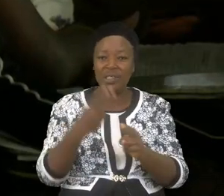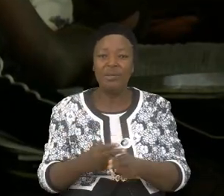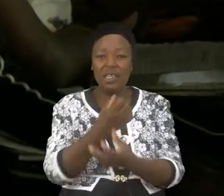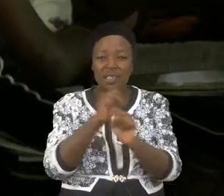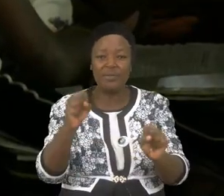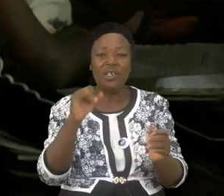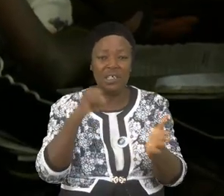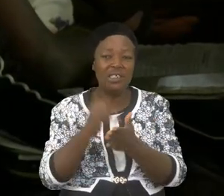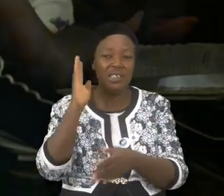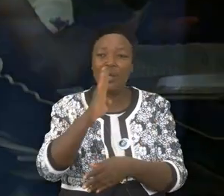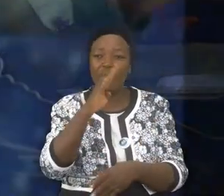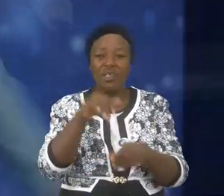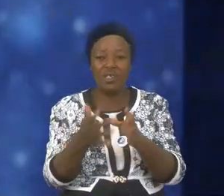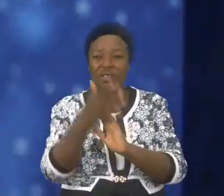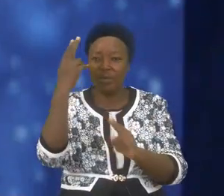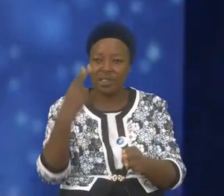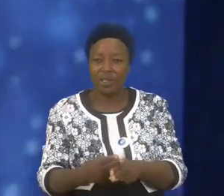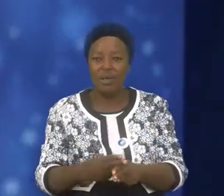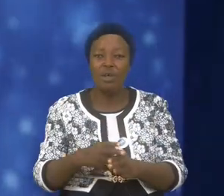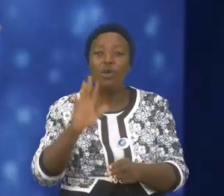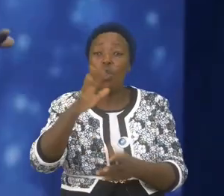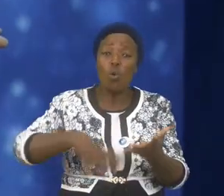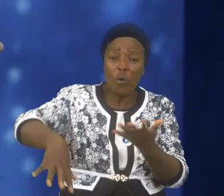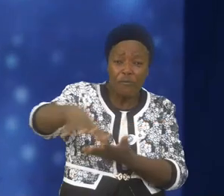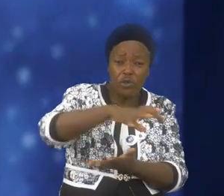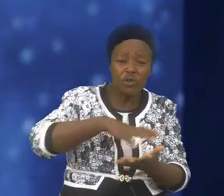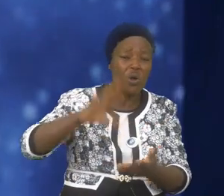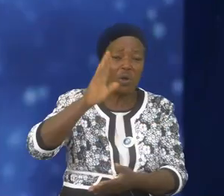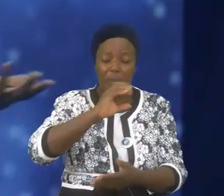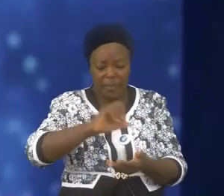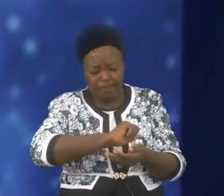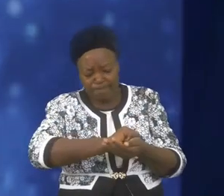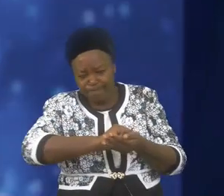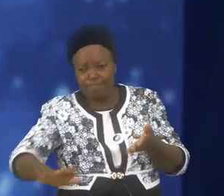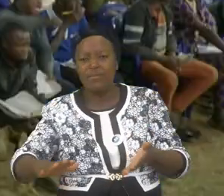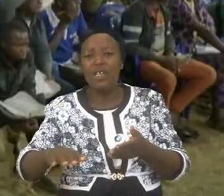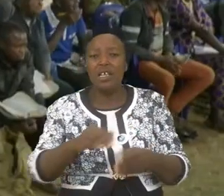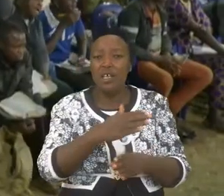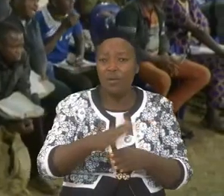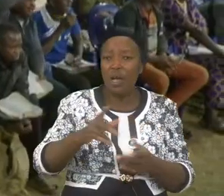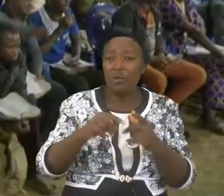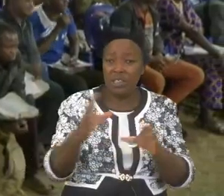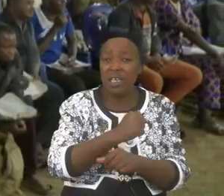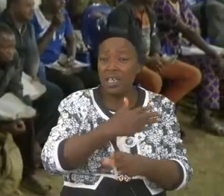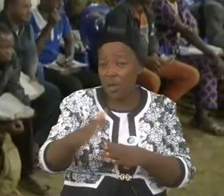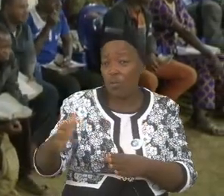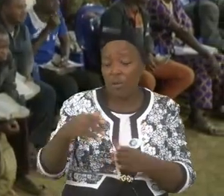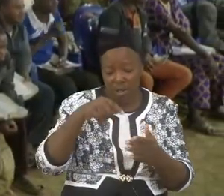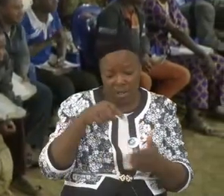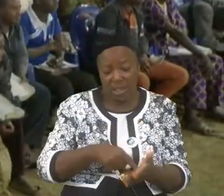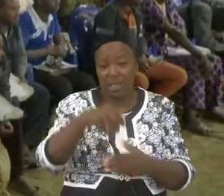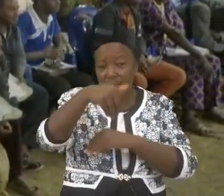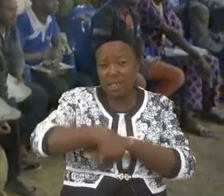will be wiped away, will be taken off tonight in Jesus' name. All